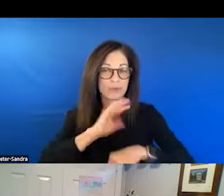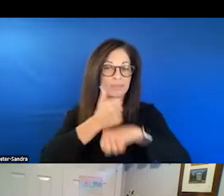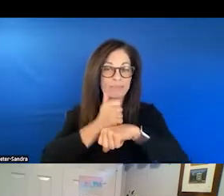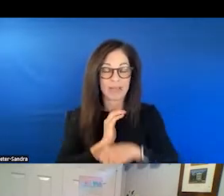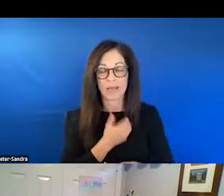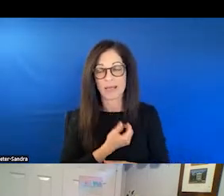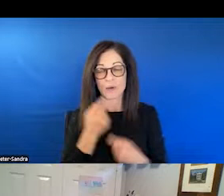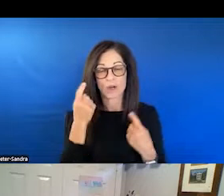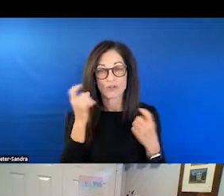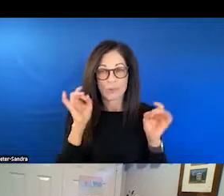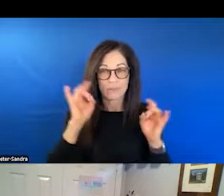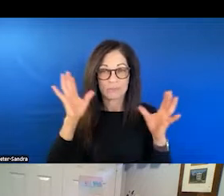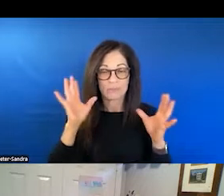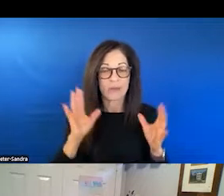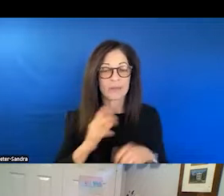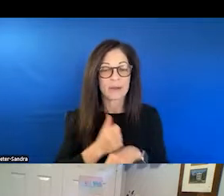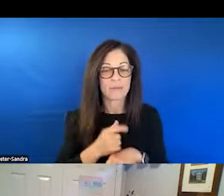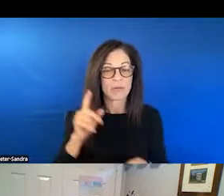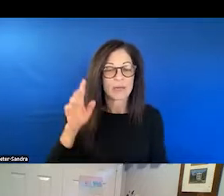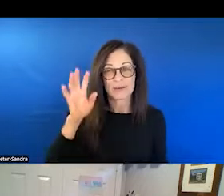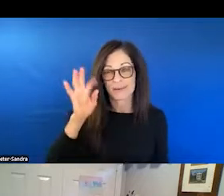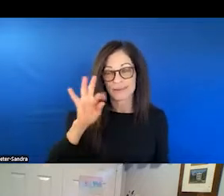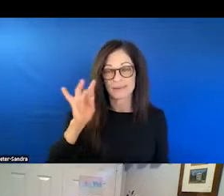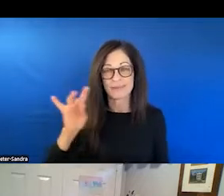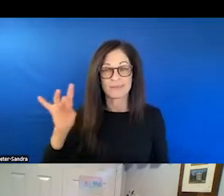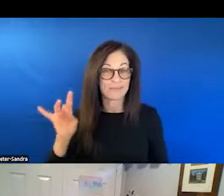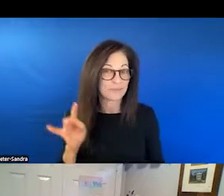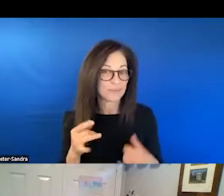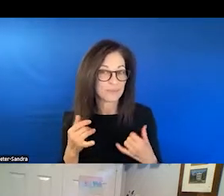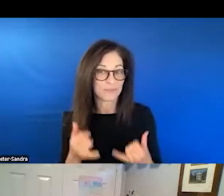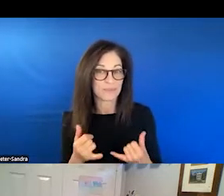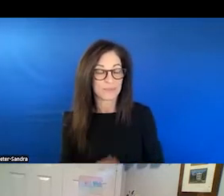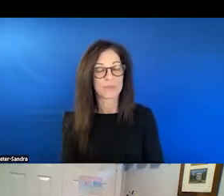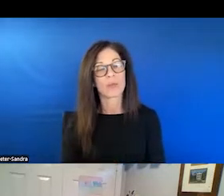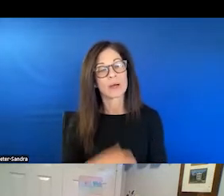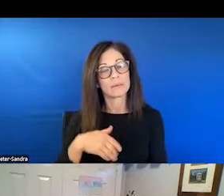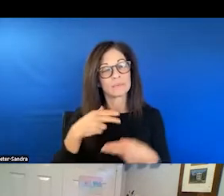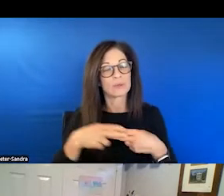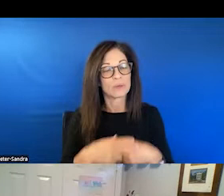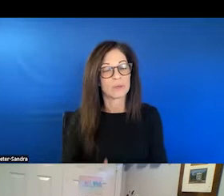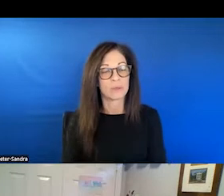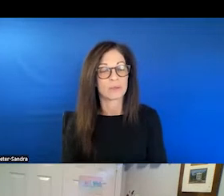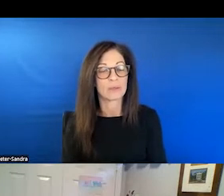in terms of our 988 implementation. So let's go to the next slide, please.